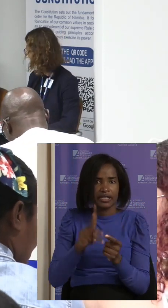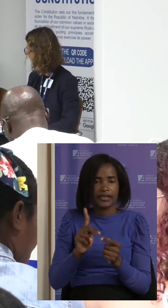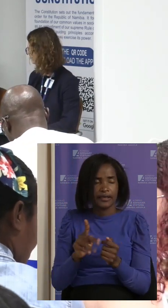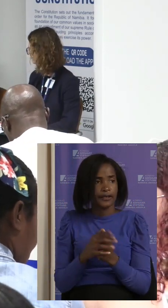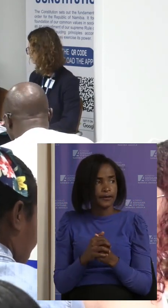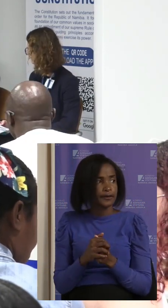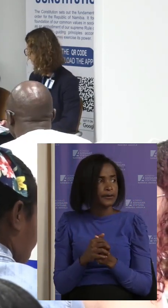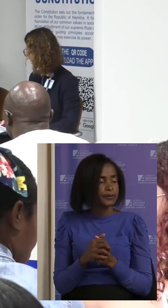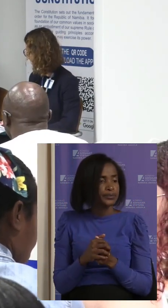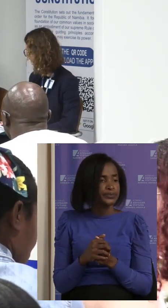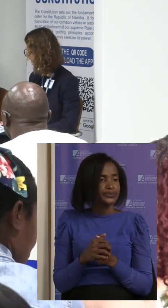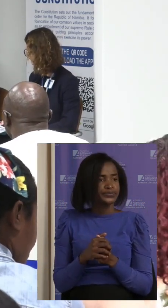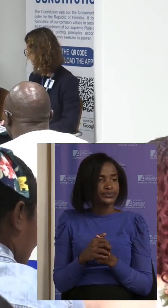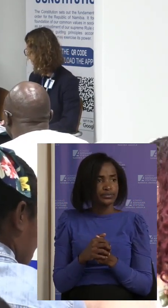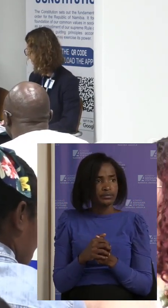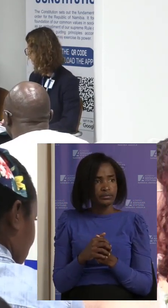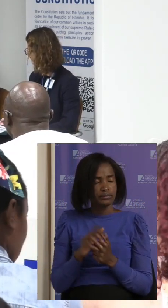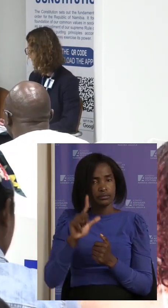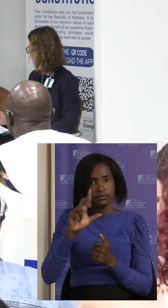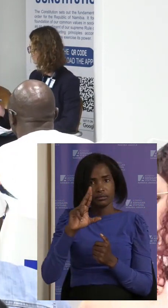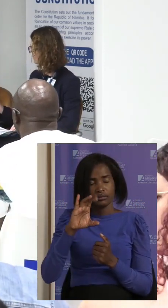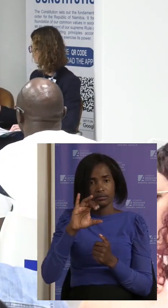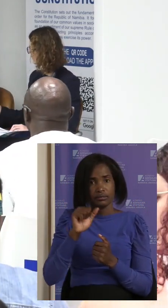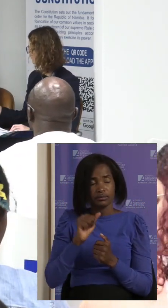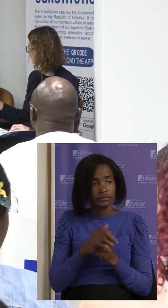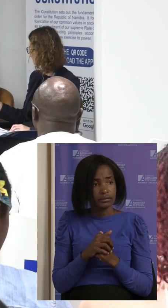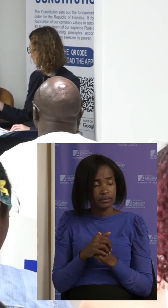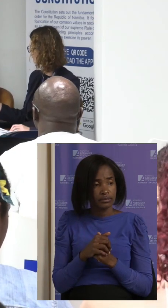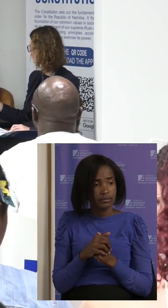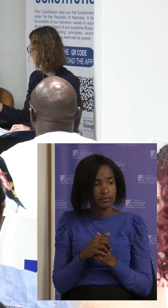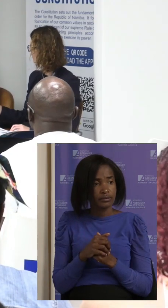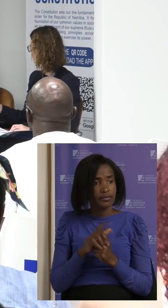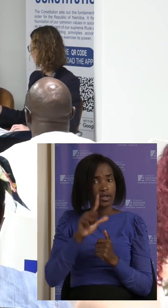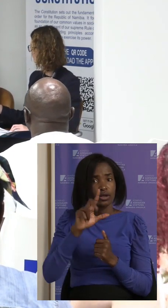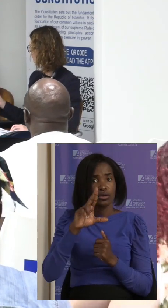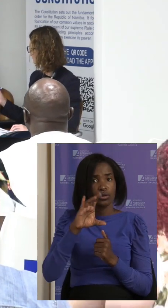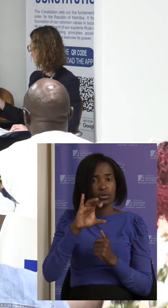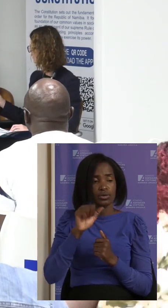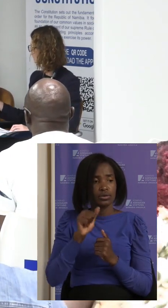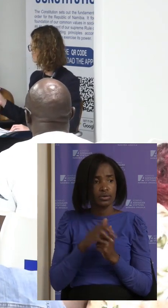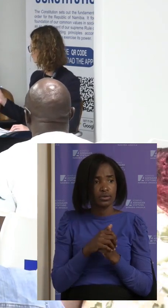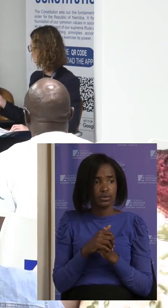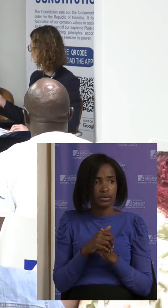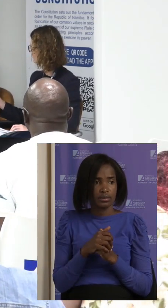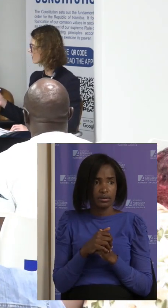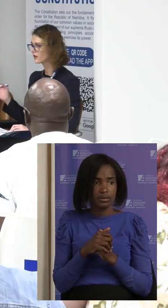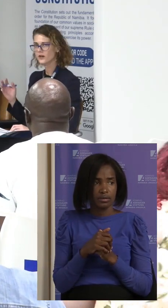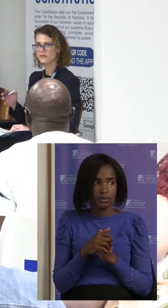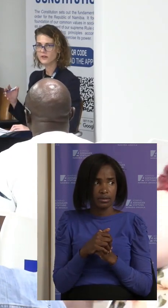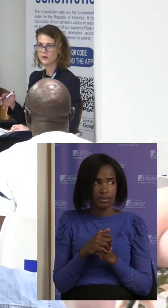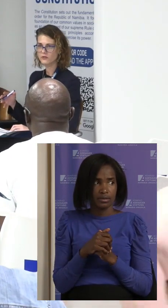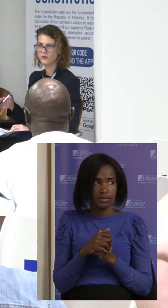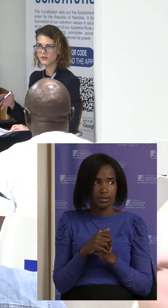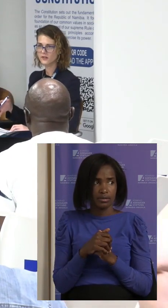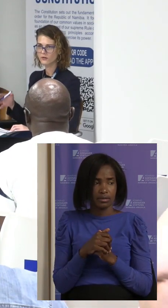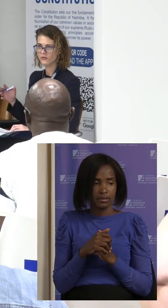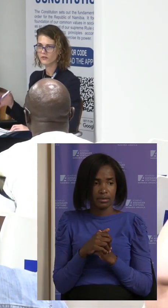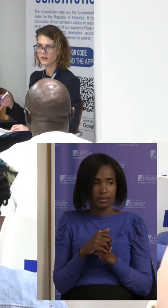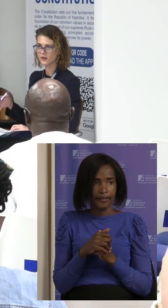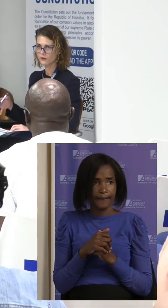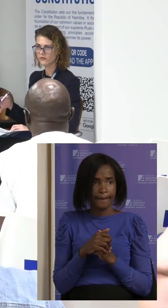Lucia, do you want to? Yeah, no, just... Lucia, before you continue, please keep it short. Yeah. You have an opportunity